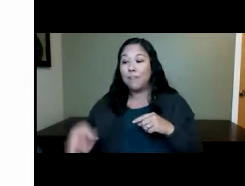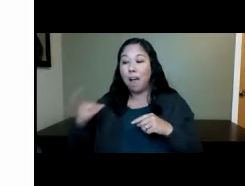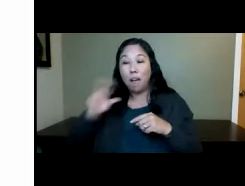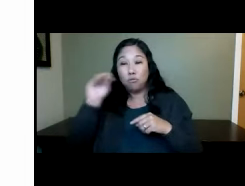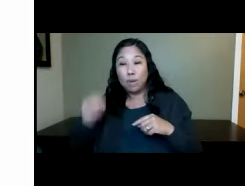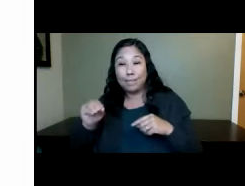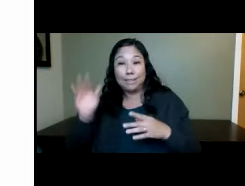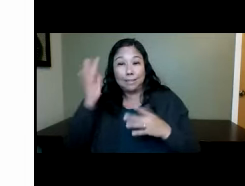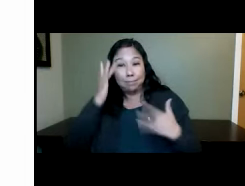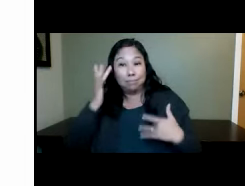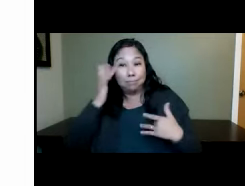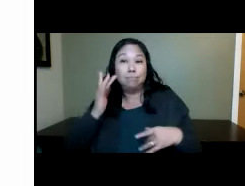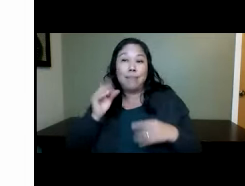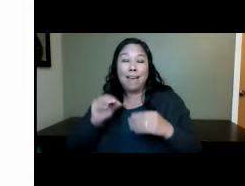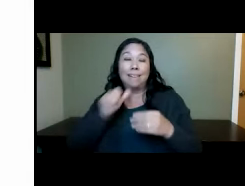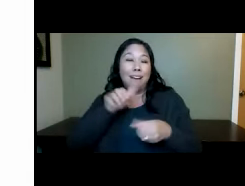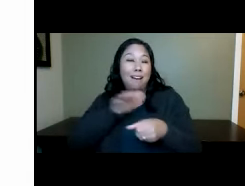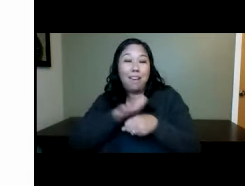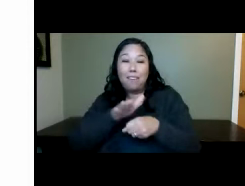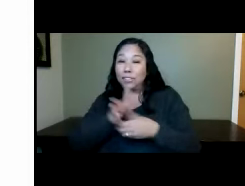and the lack of services available.